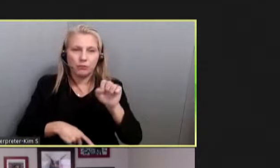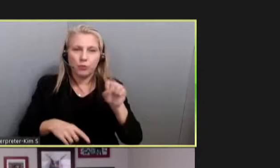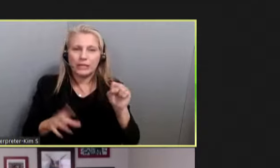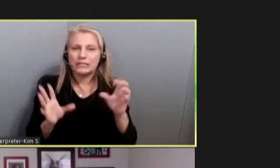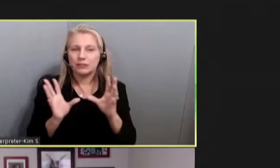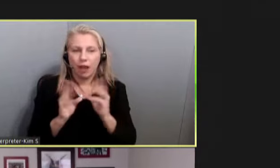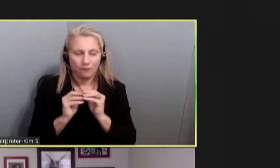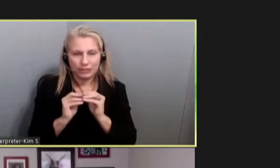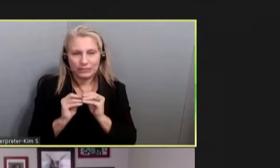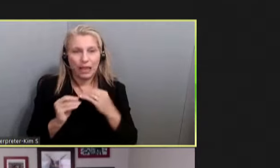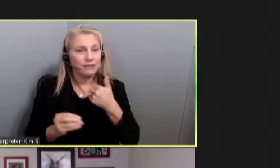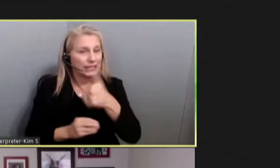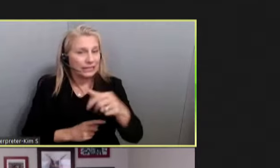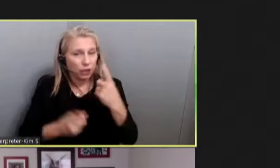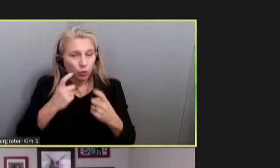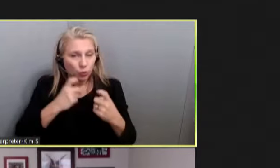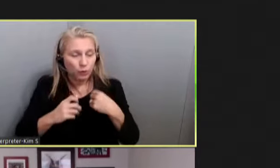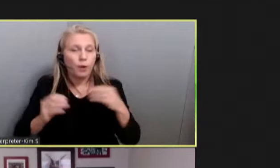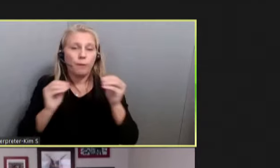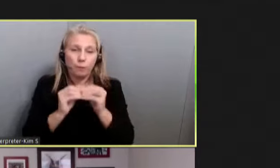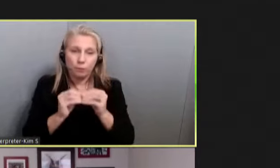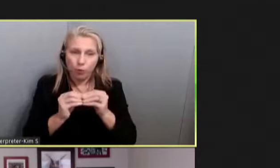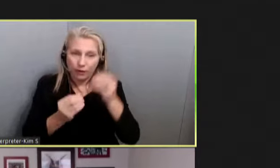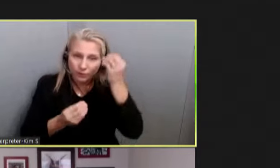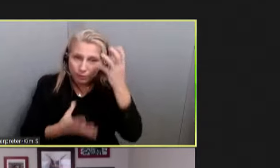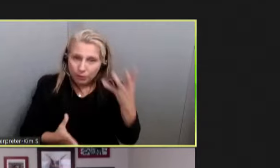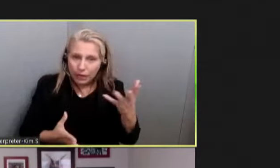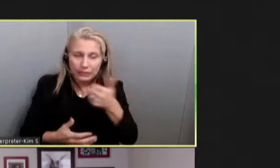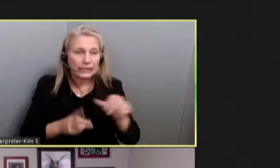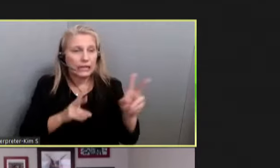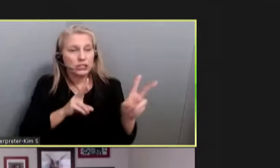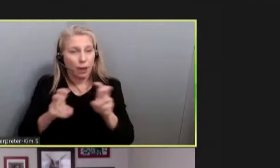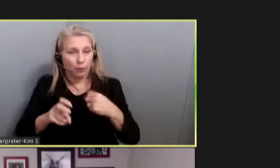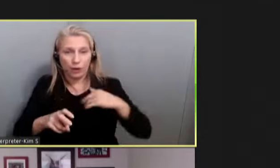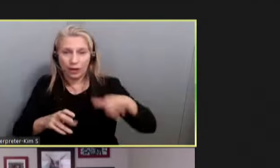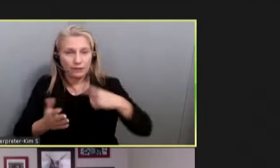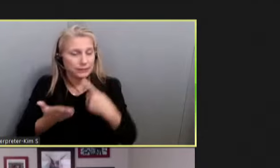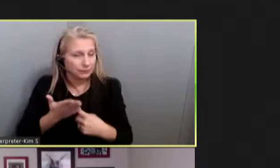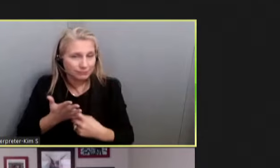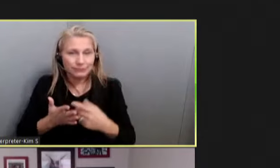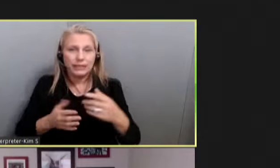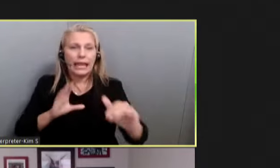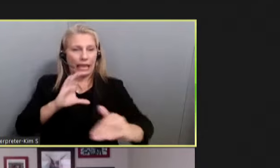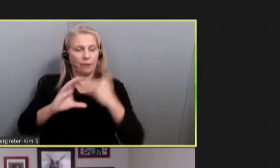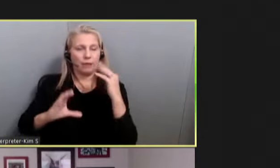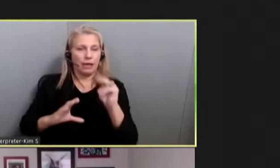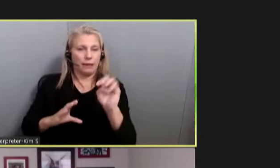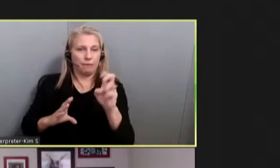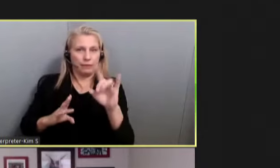have any questions that you'd like some additional information on or on any topics that were not covered today, please email us at